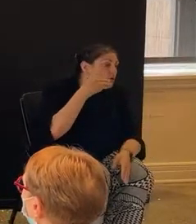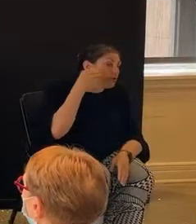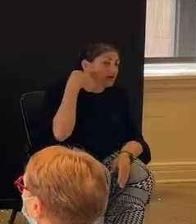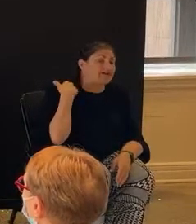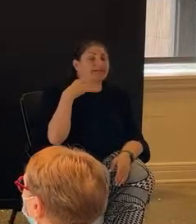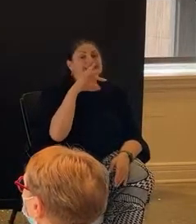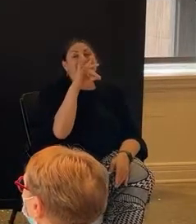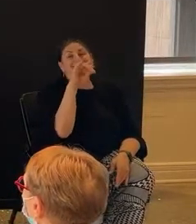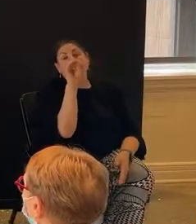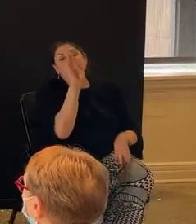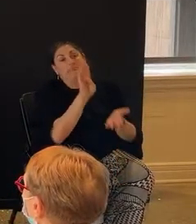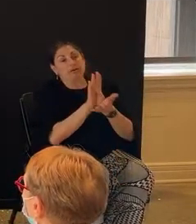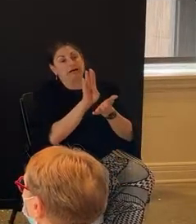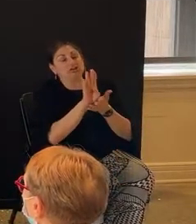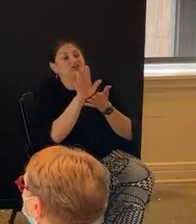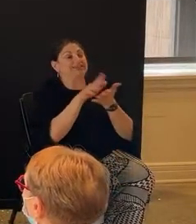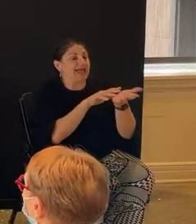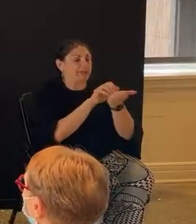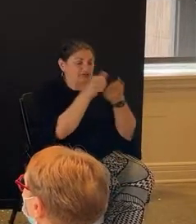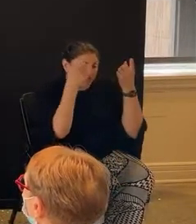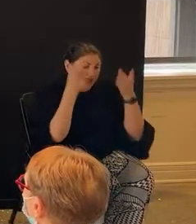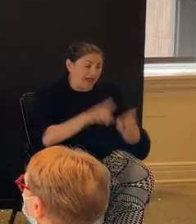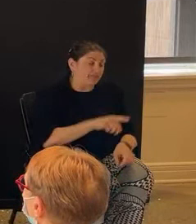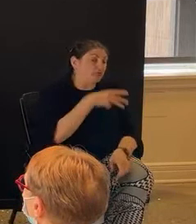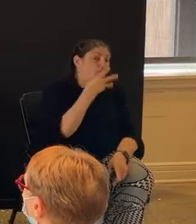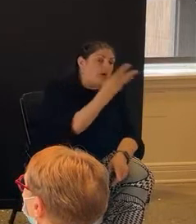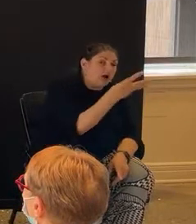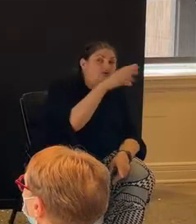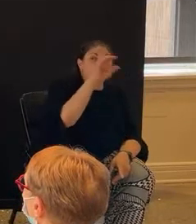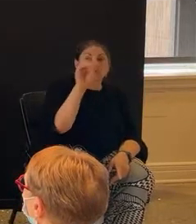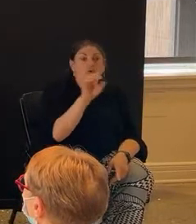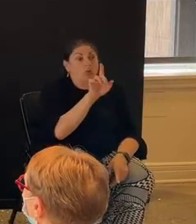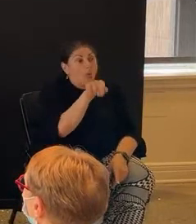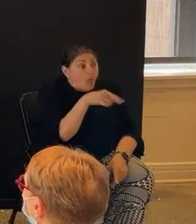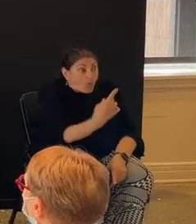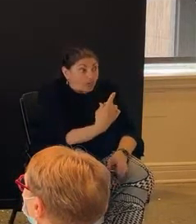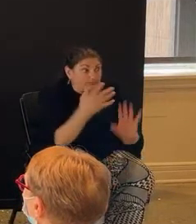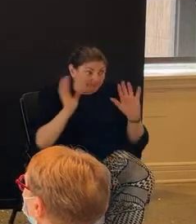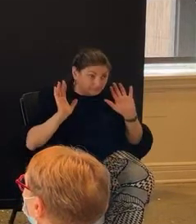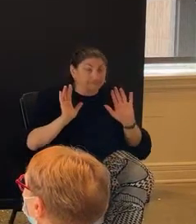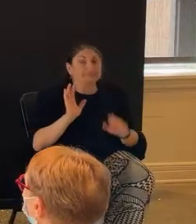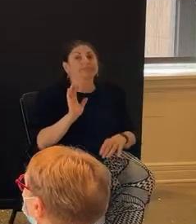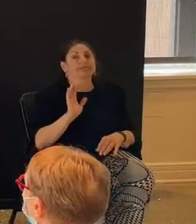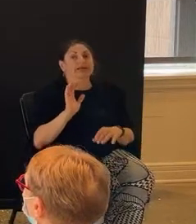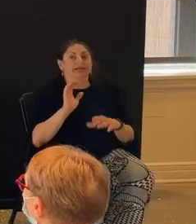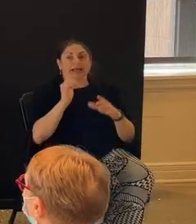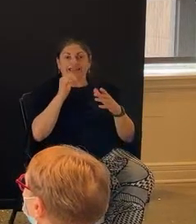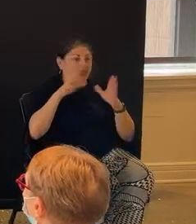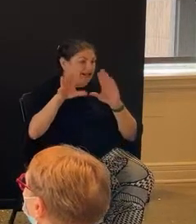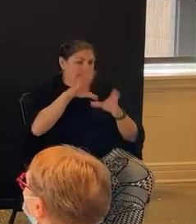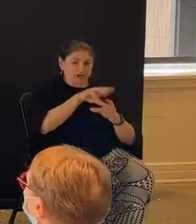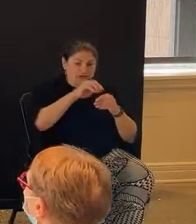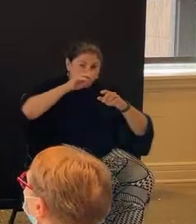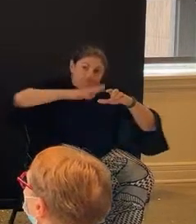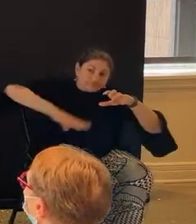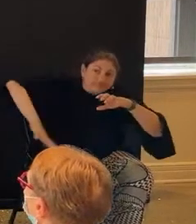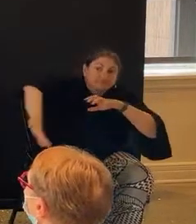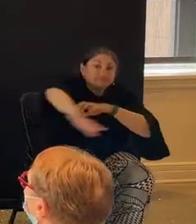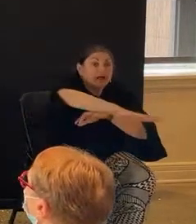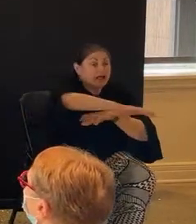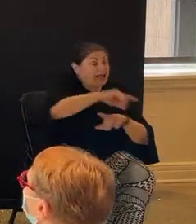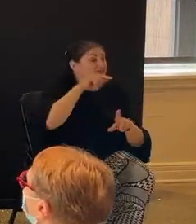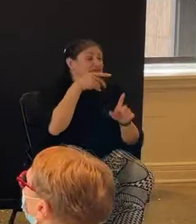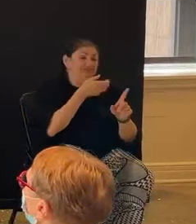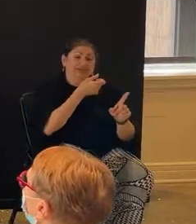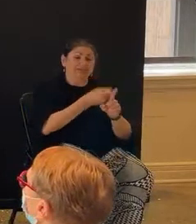and Oregon alone, and it also impacting a really huge area.